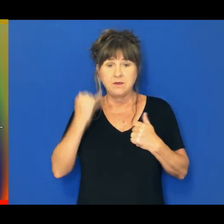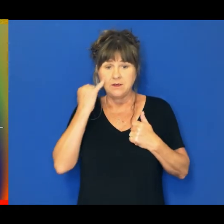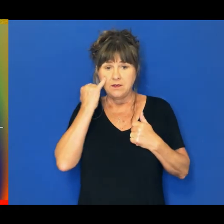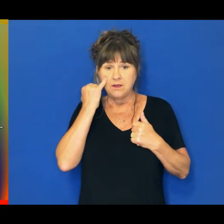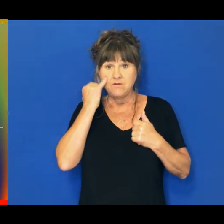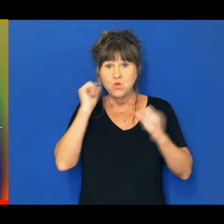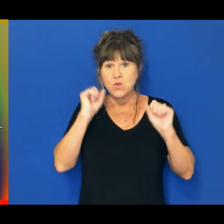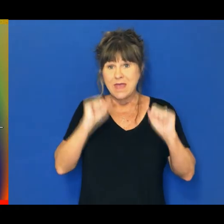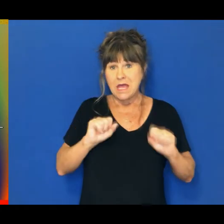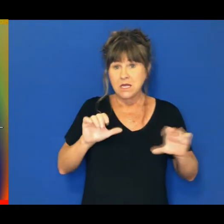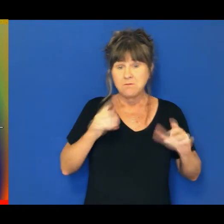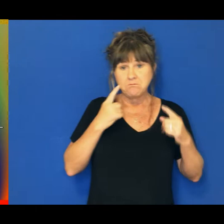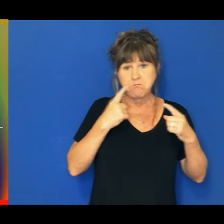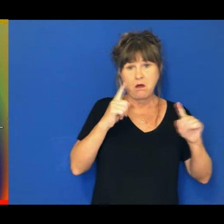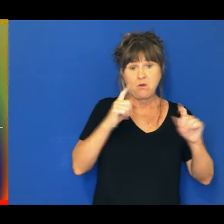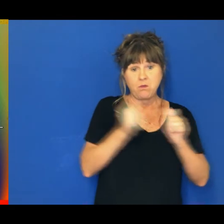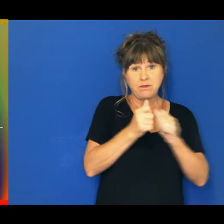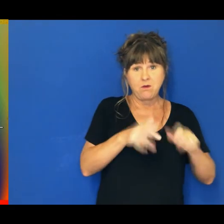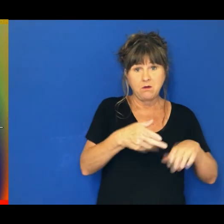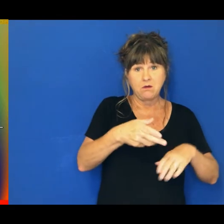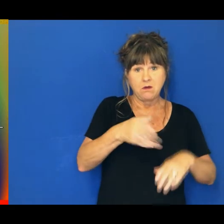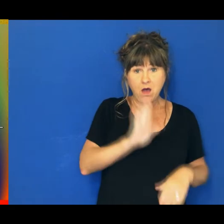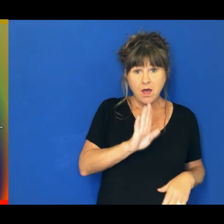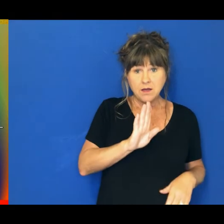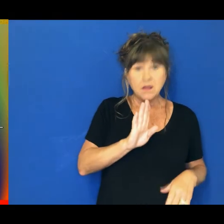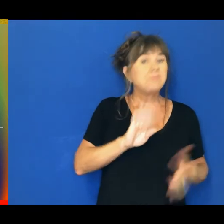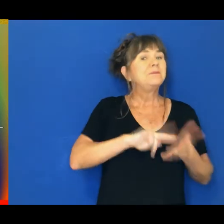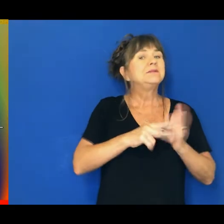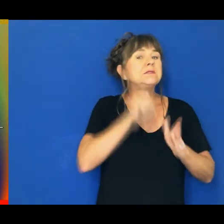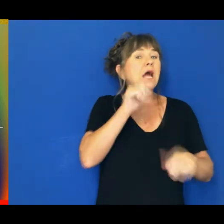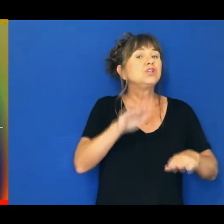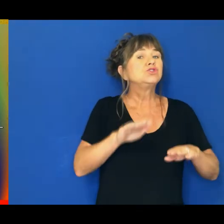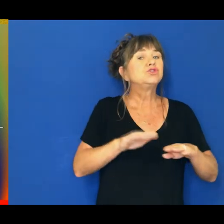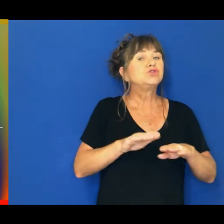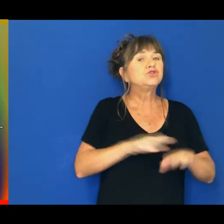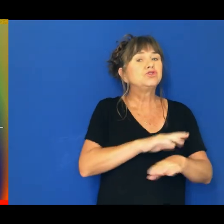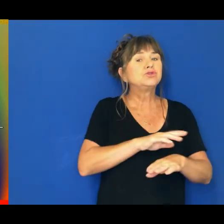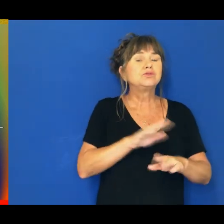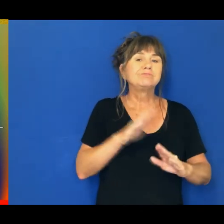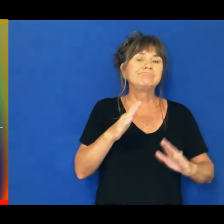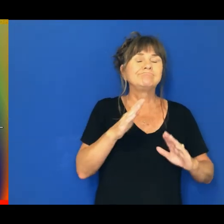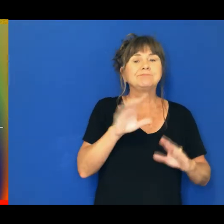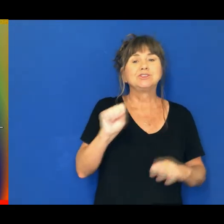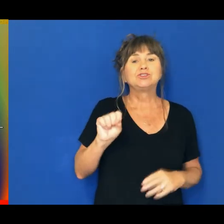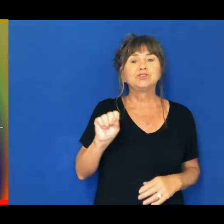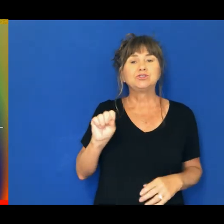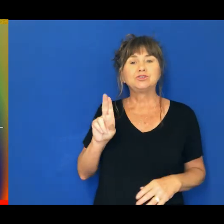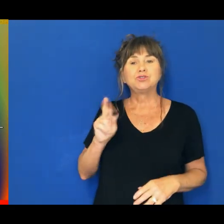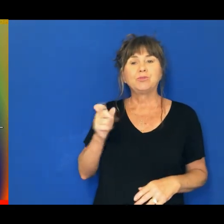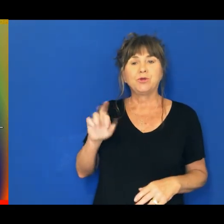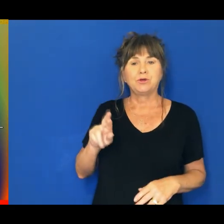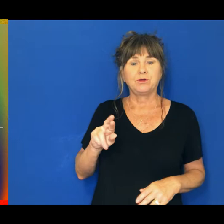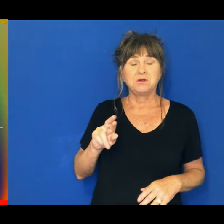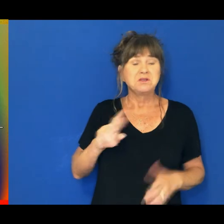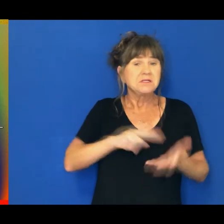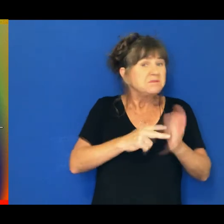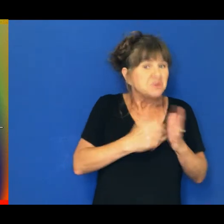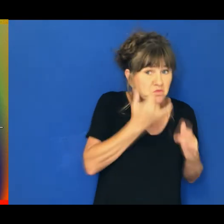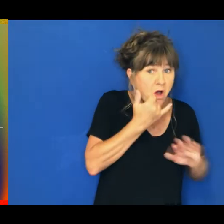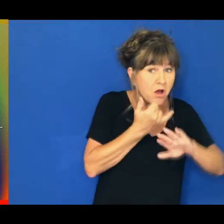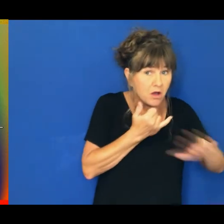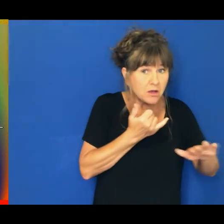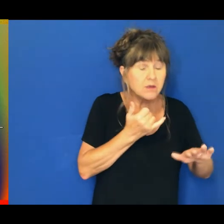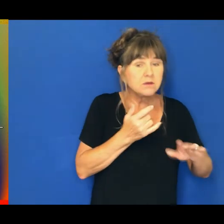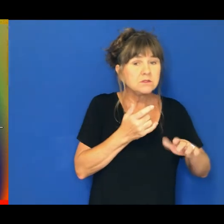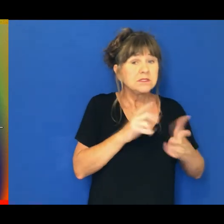God, it's not super. It's being done in the natural. Doesn't mean it's wrong. Doesn't mean it's sinful. It's just not super.